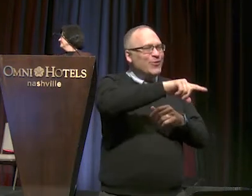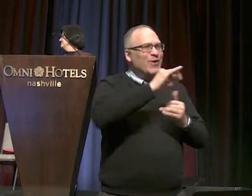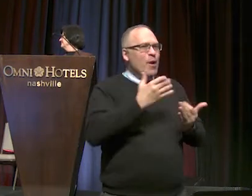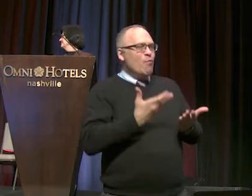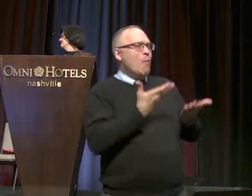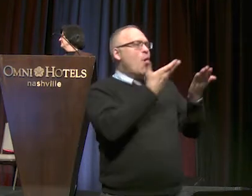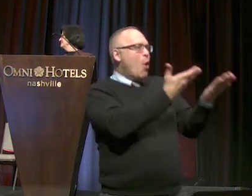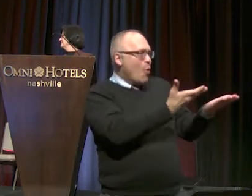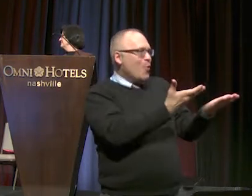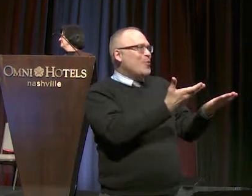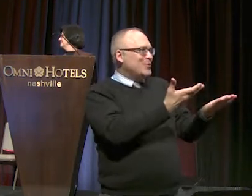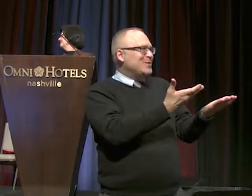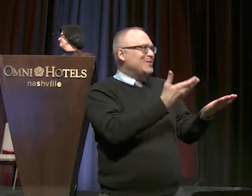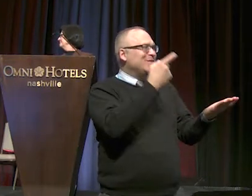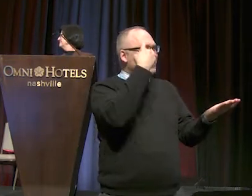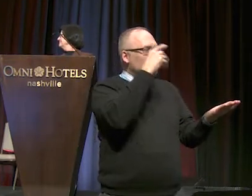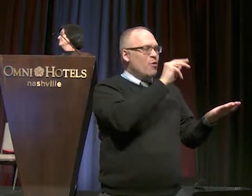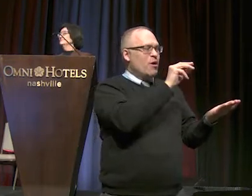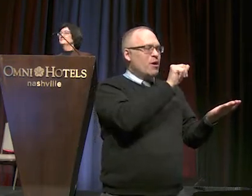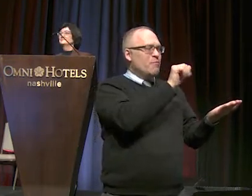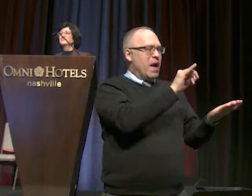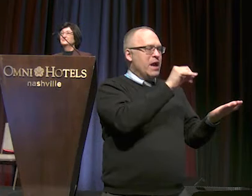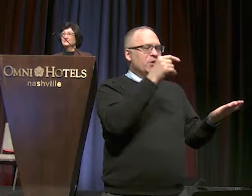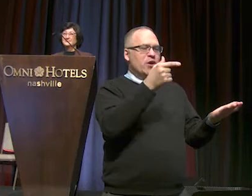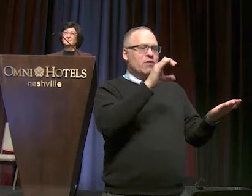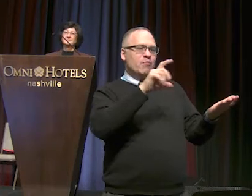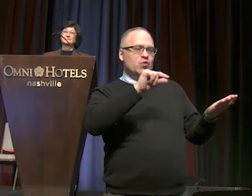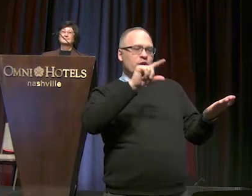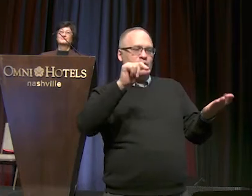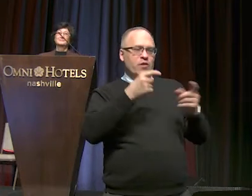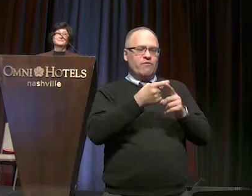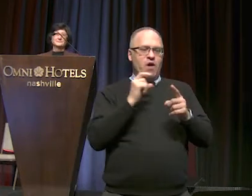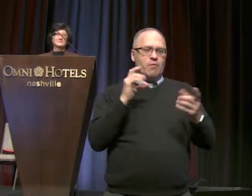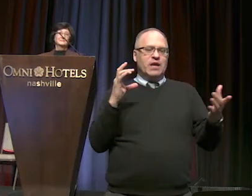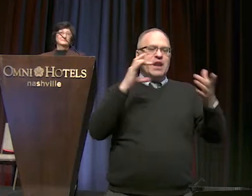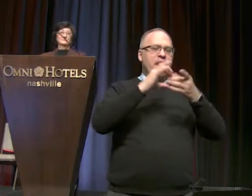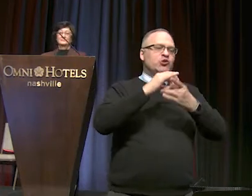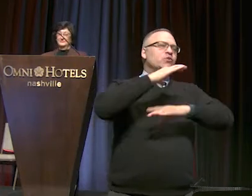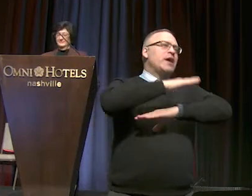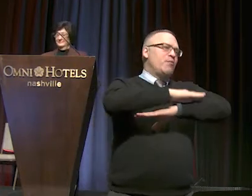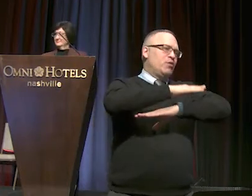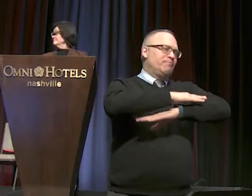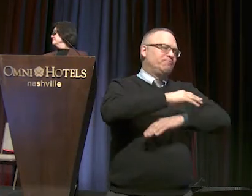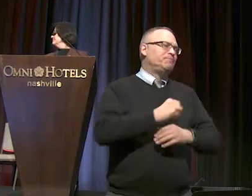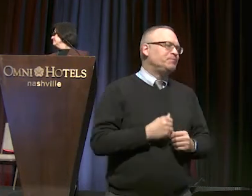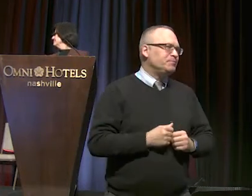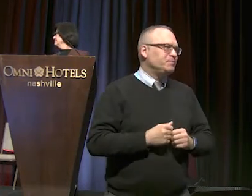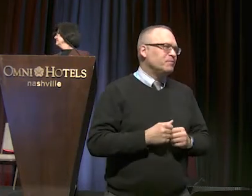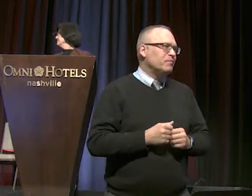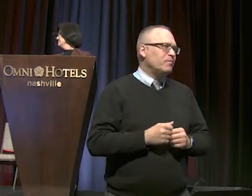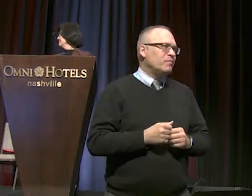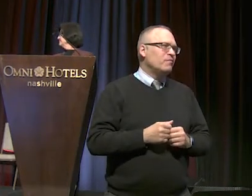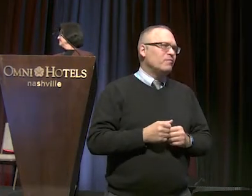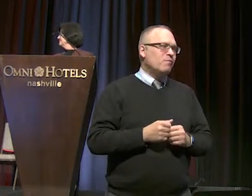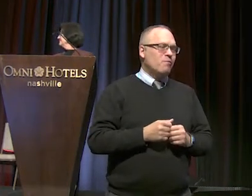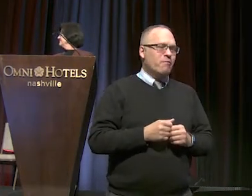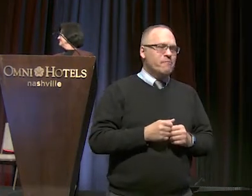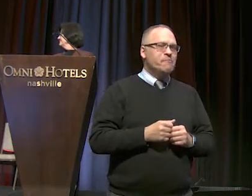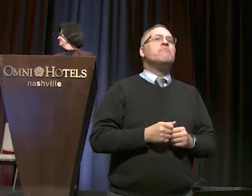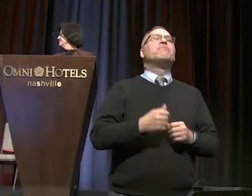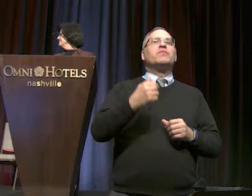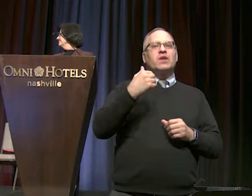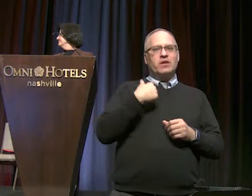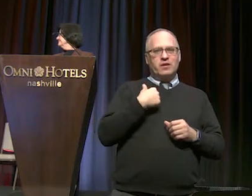General Conference in May from the Connectional Table. Again, Kenitha Begum Sai, Chief